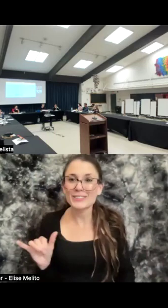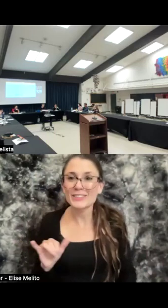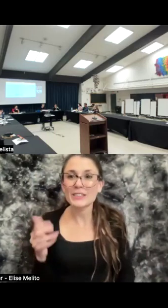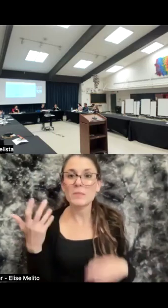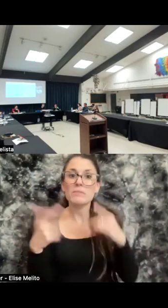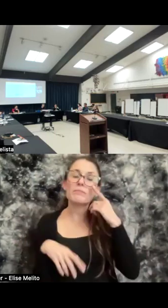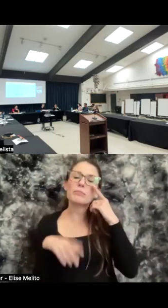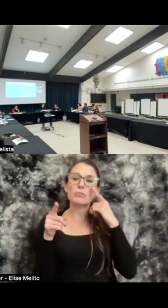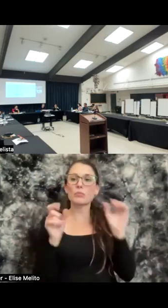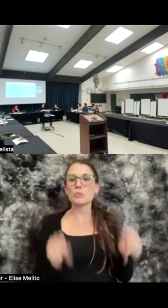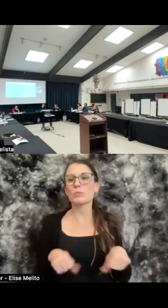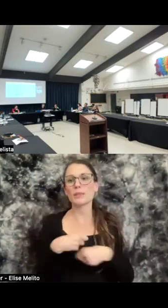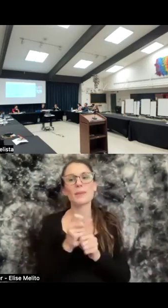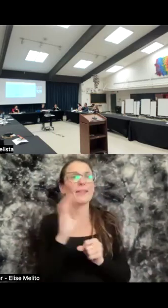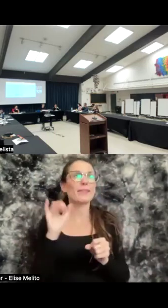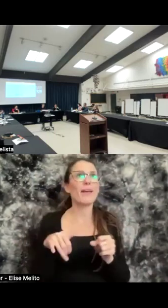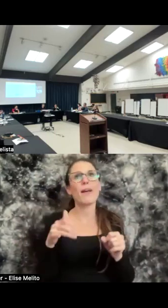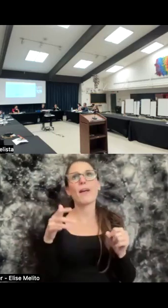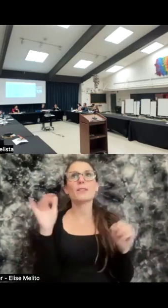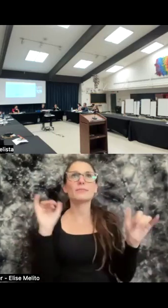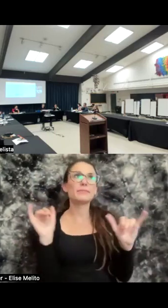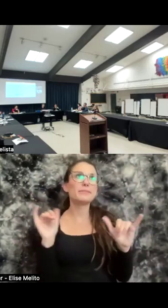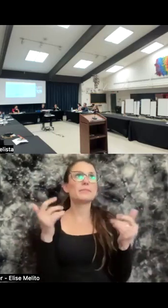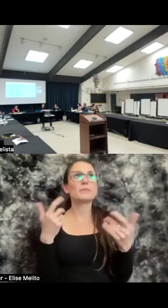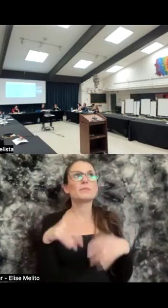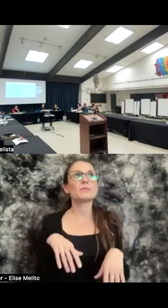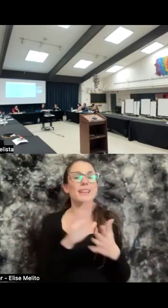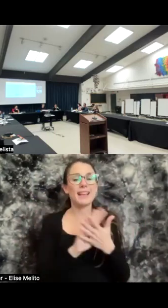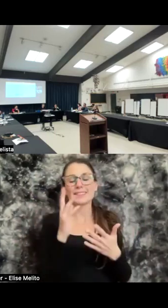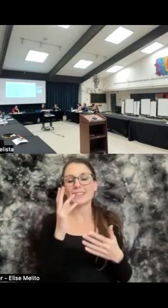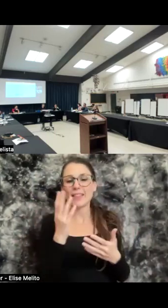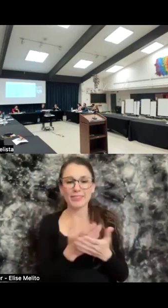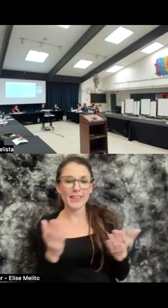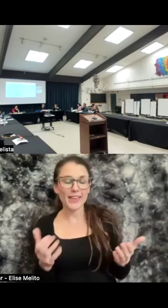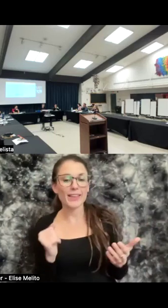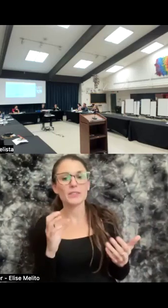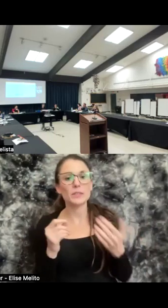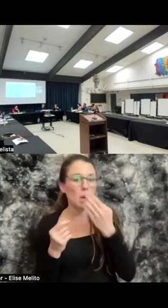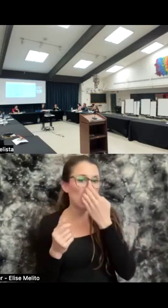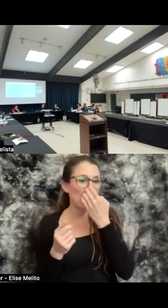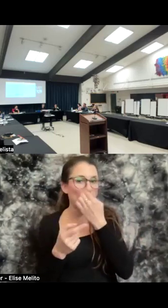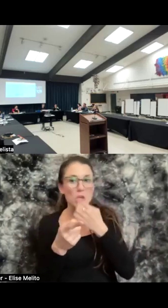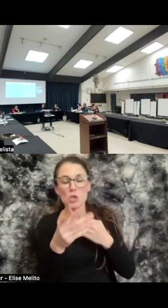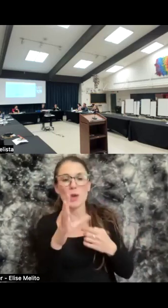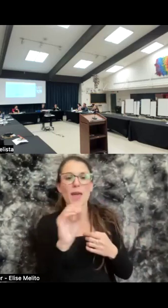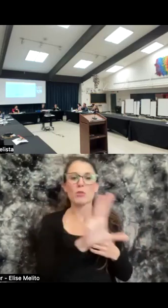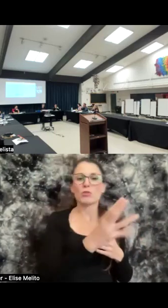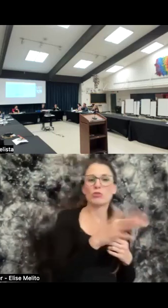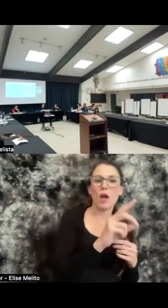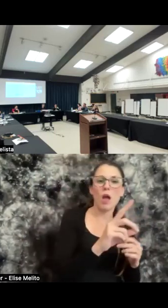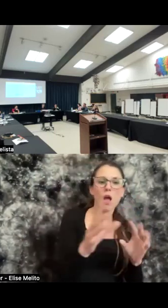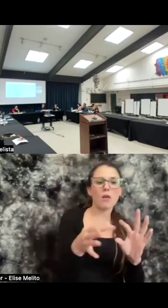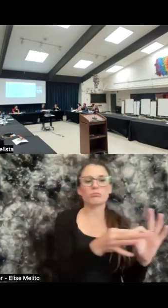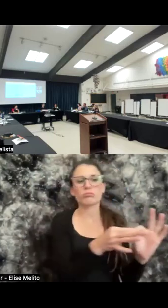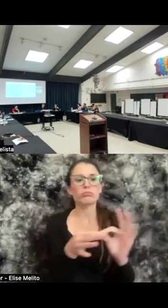it a nice little thing that should be between you and your student, your child is searching